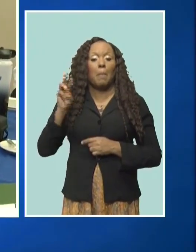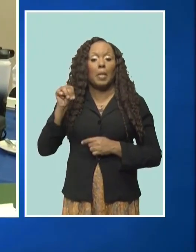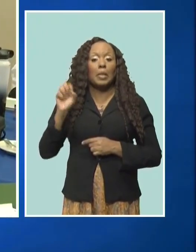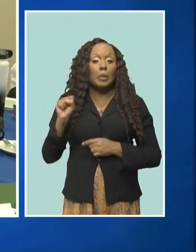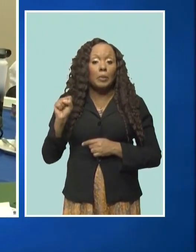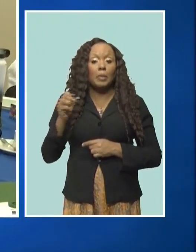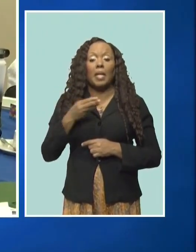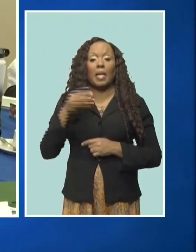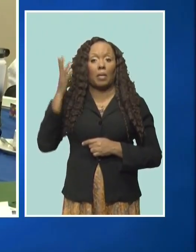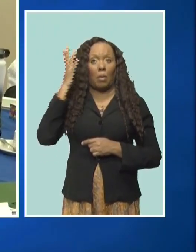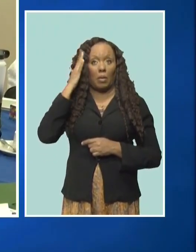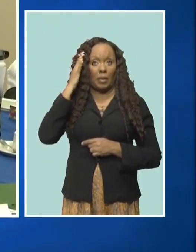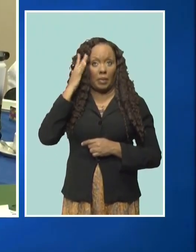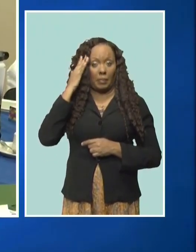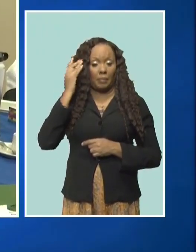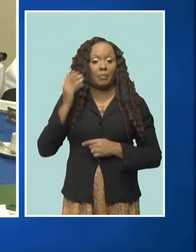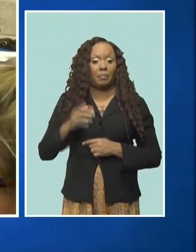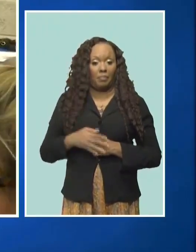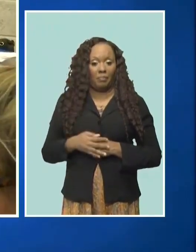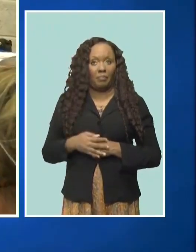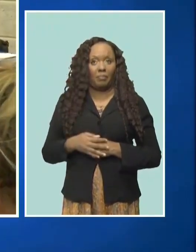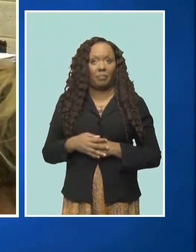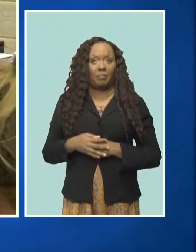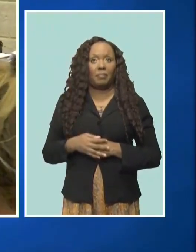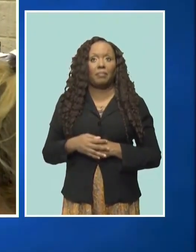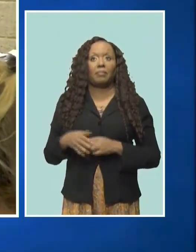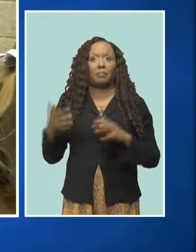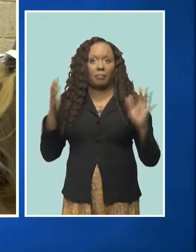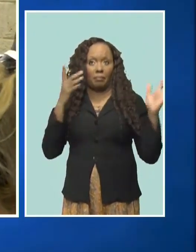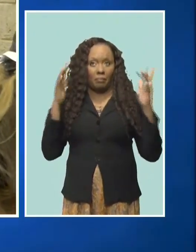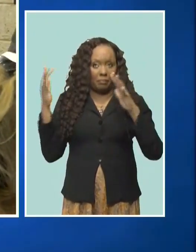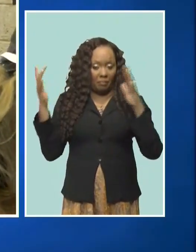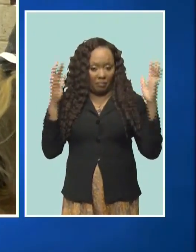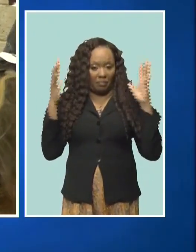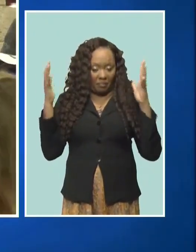autism. Civil society organizations